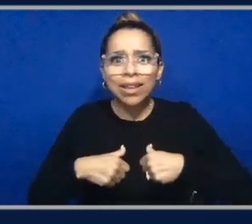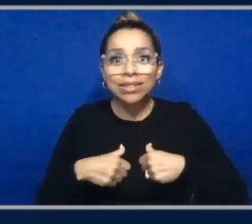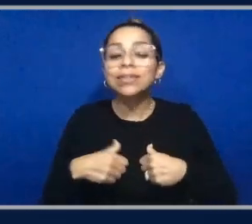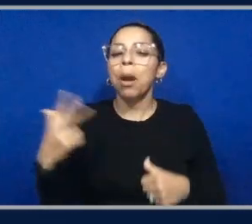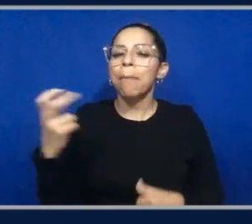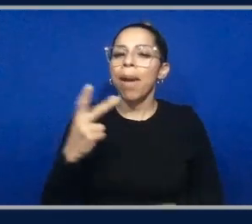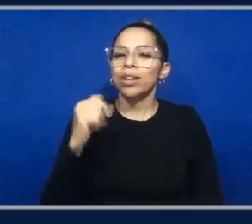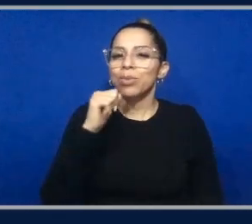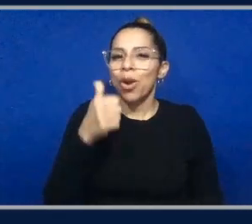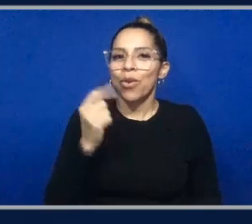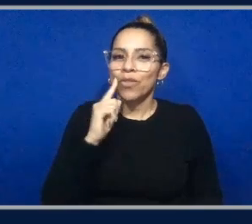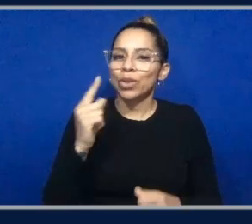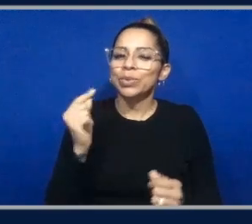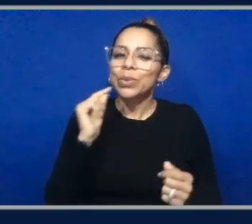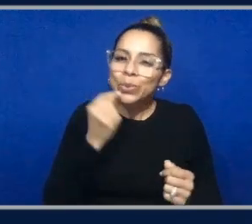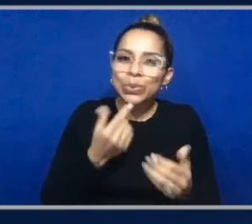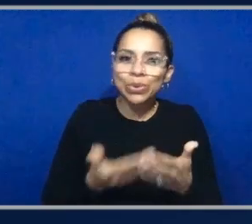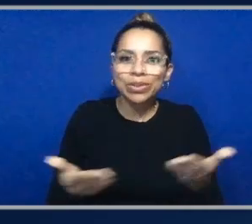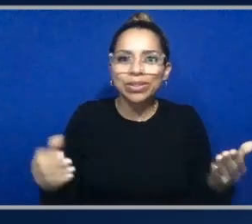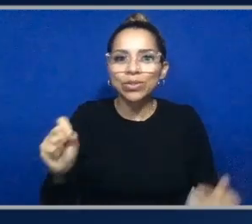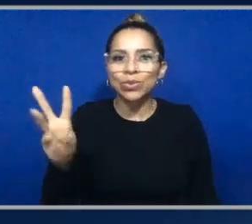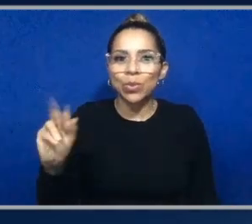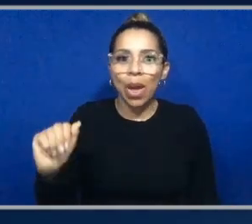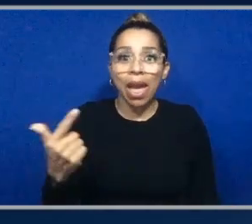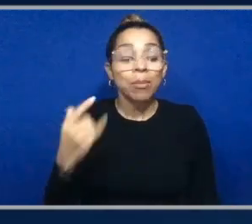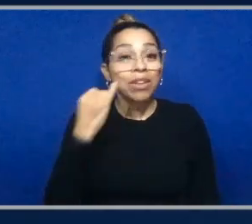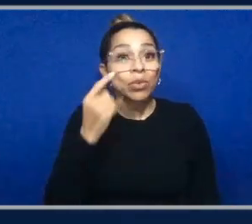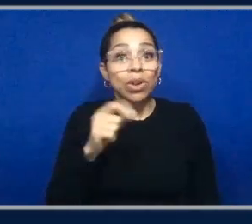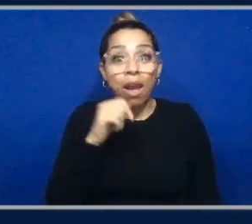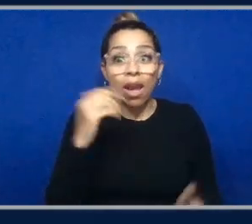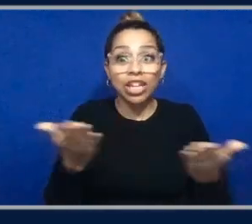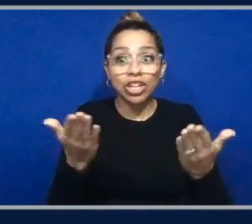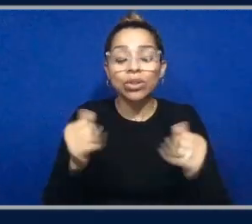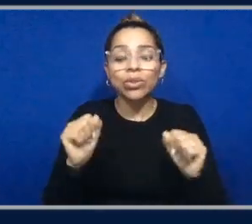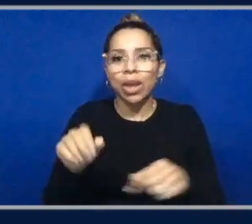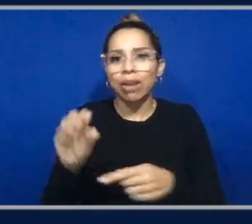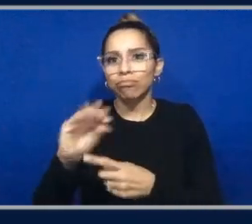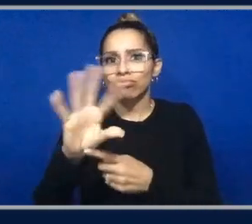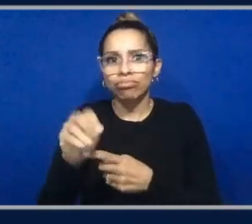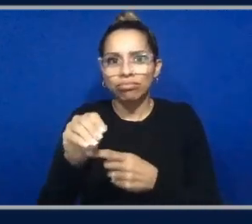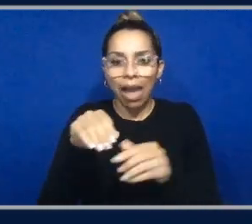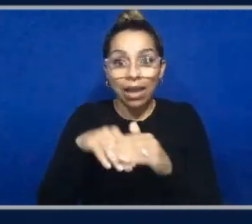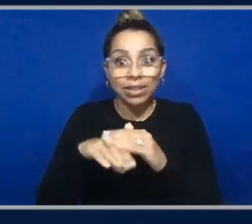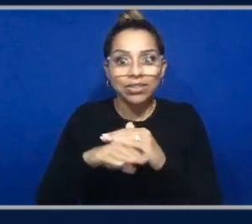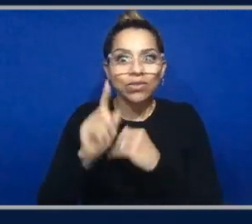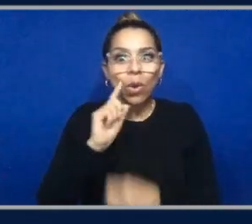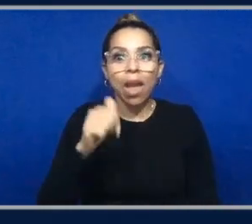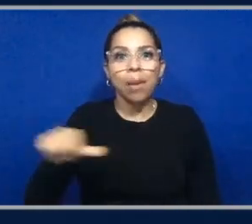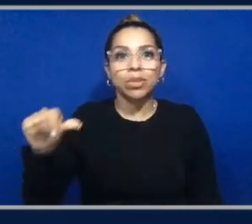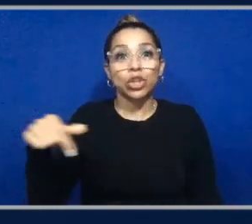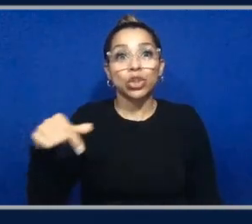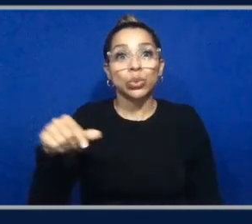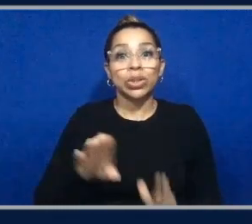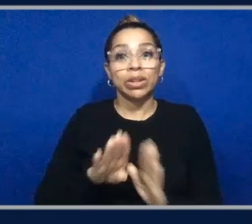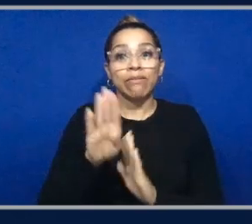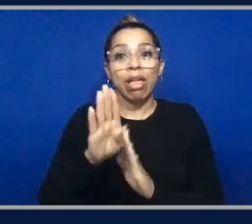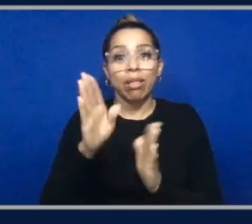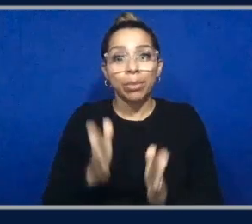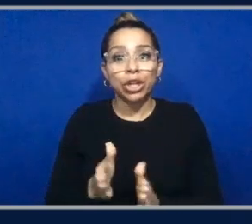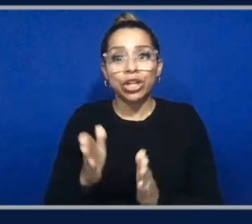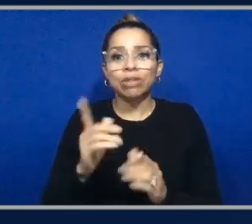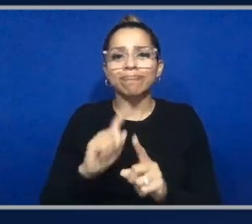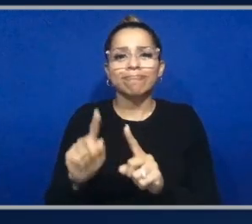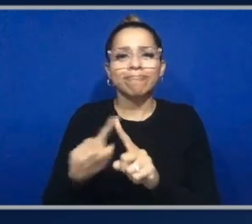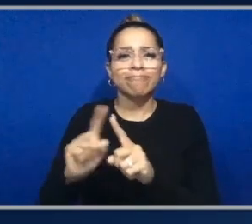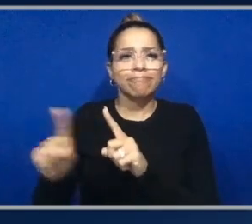not at reInvent, you can actually get access to Amazon Q Developer. You can get access to a lot of cool things on community.aws. So definitely scan this little thing